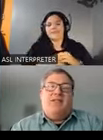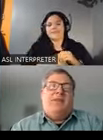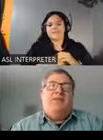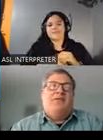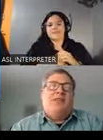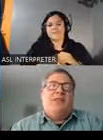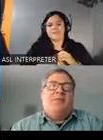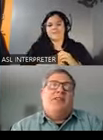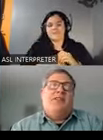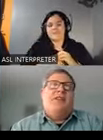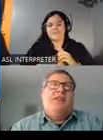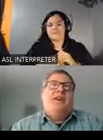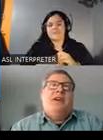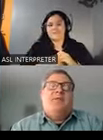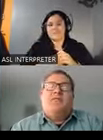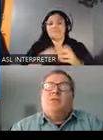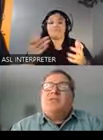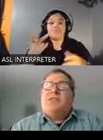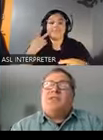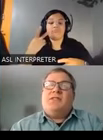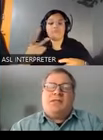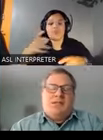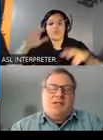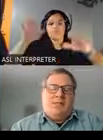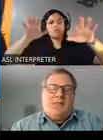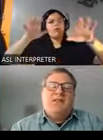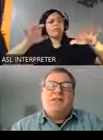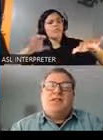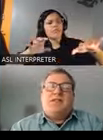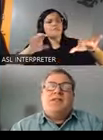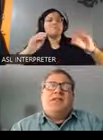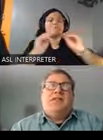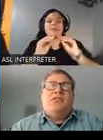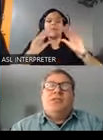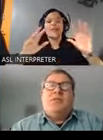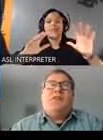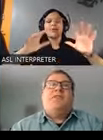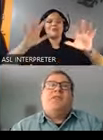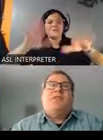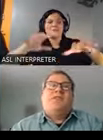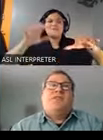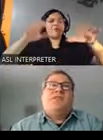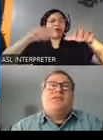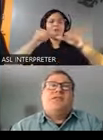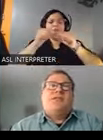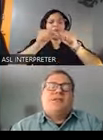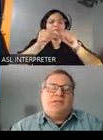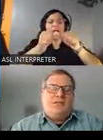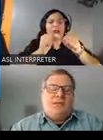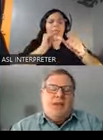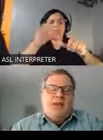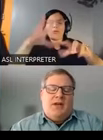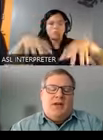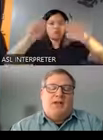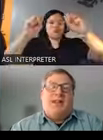decline in rainfall availability. This, of course, isn't discussing extreme events. It is just discussing the sort